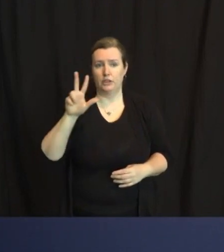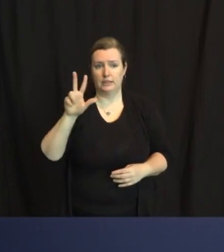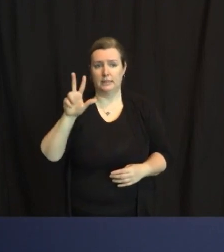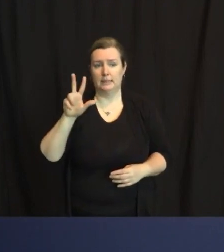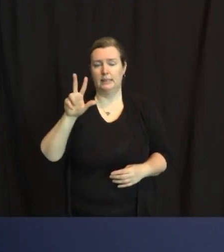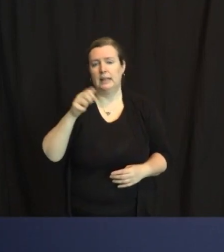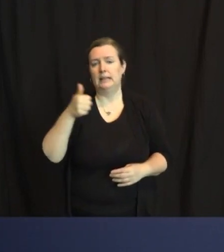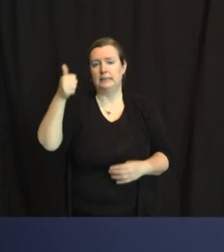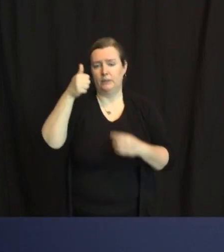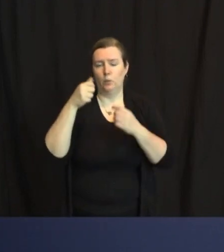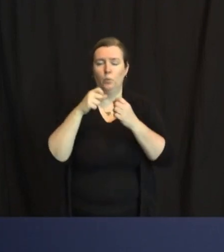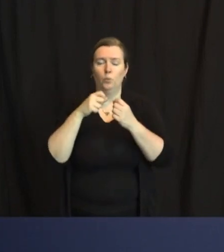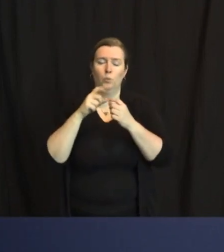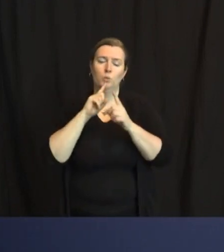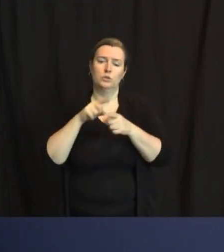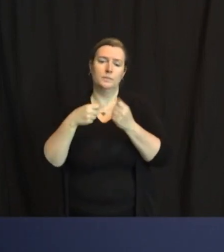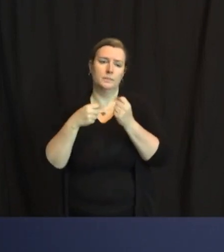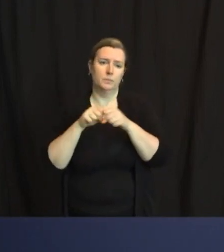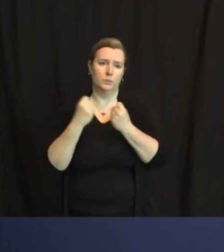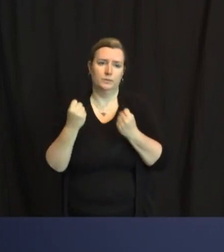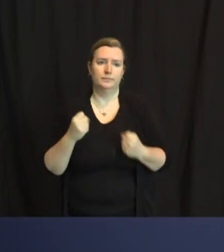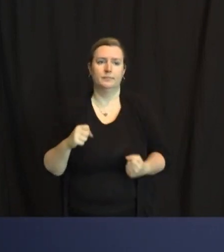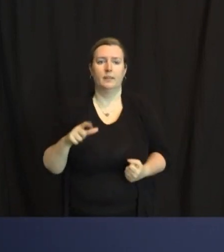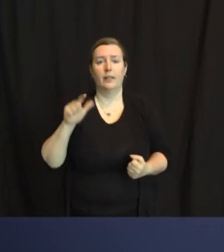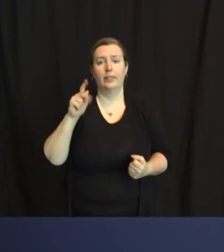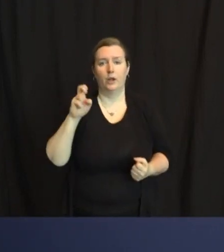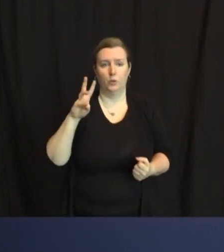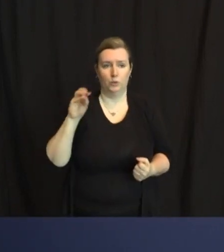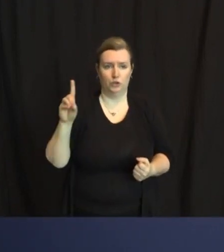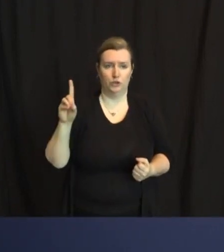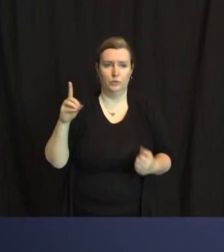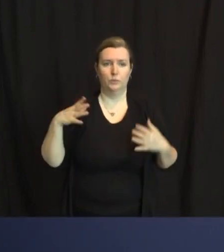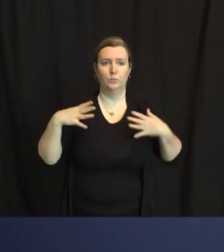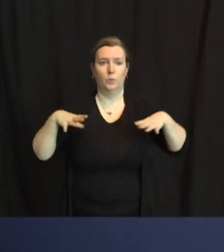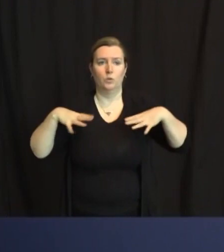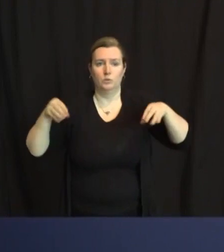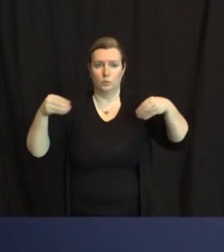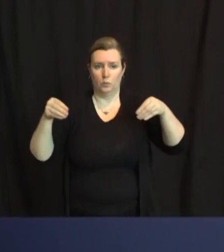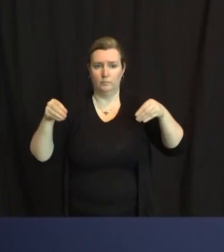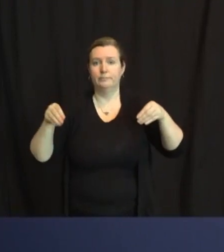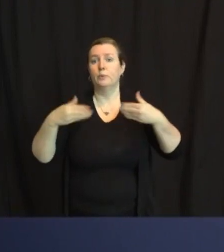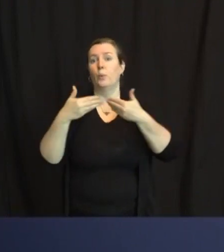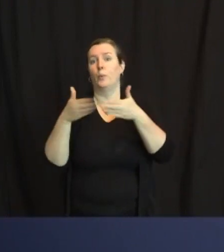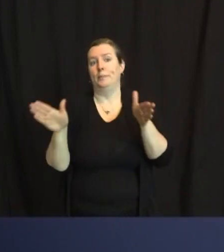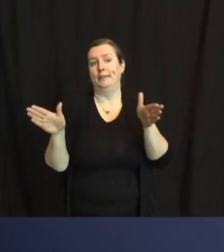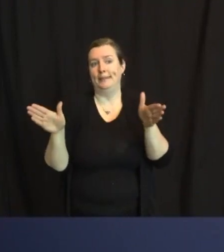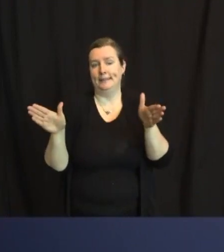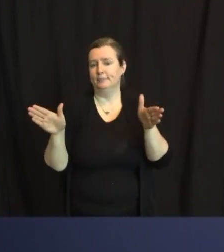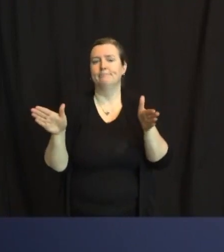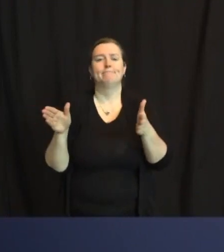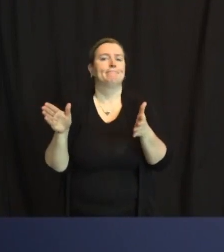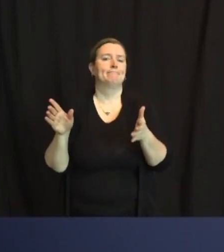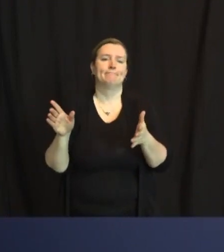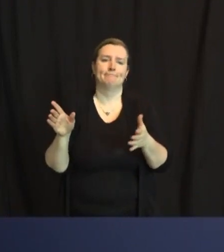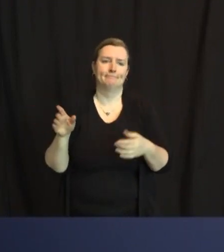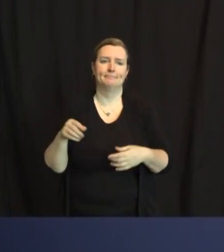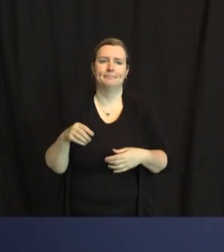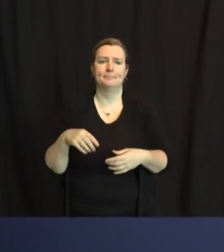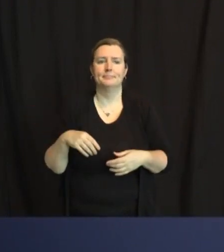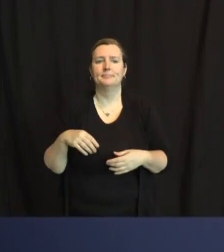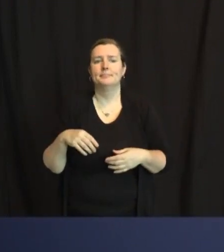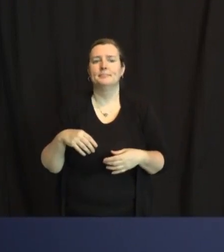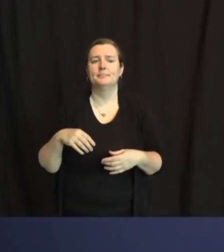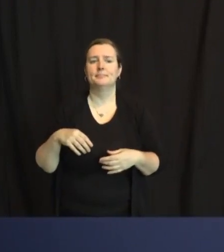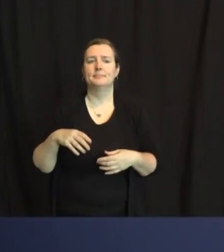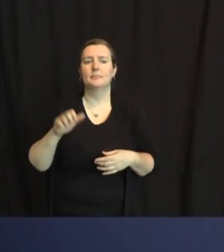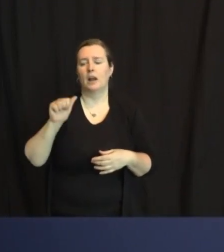In Lakewood, a clothing store owner was cited for being open as a non-essential business. In Avenel, a vape store owner